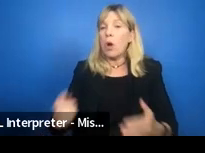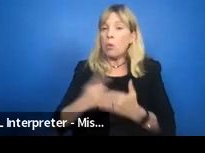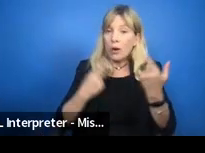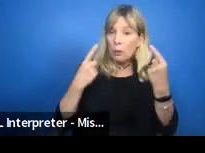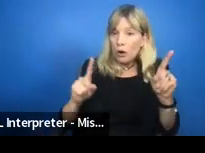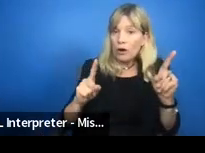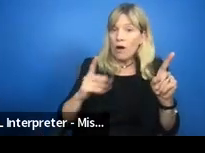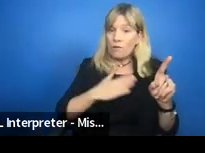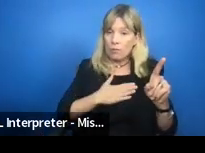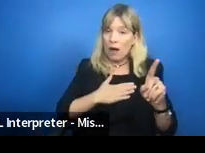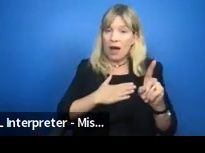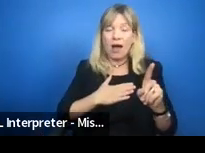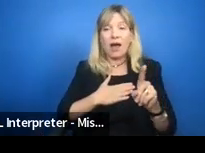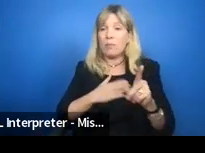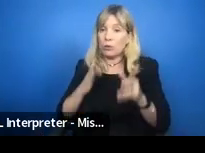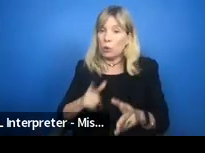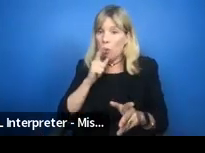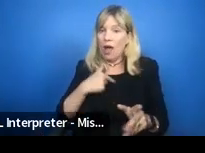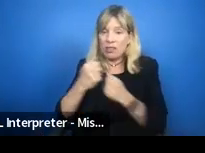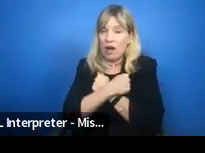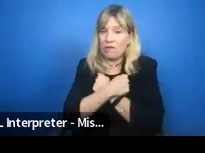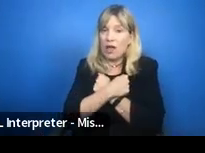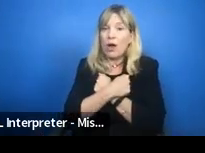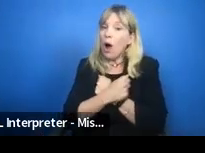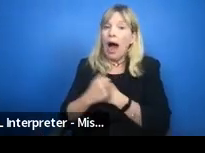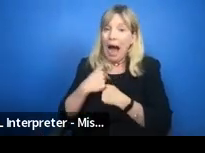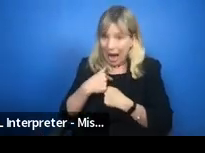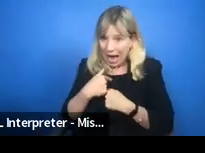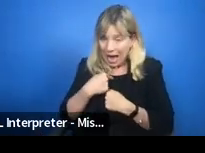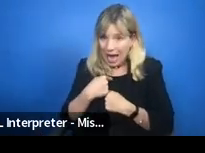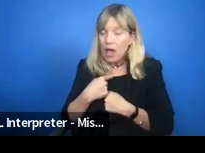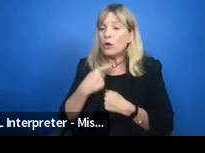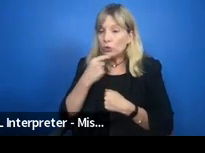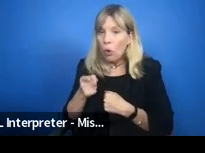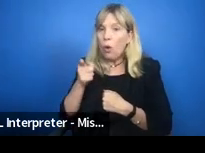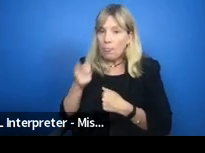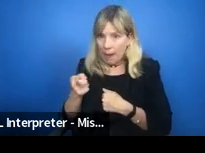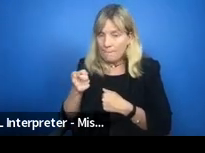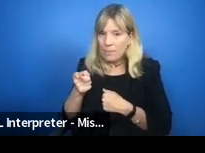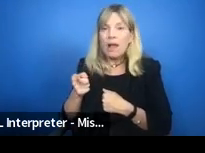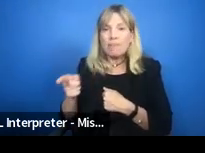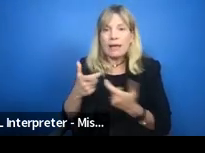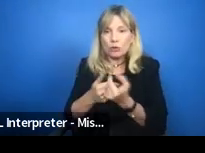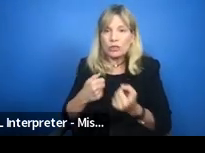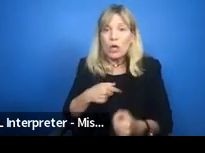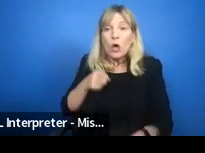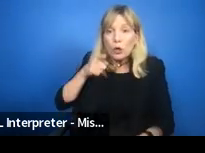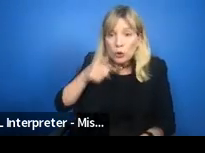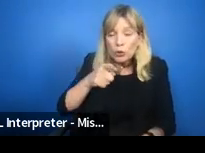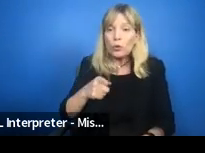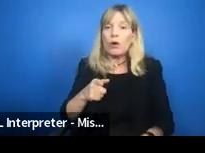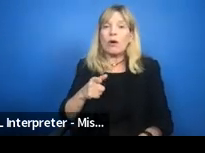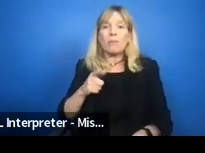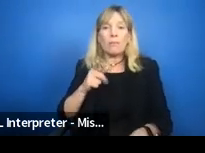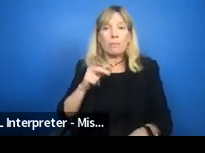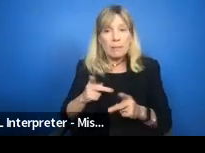for my loved one is that the message came from me, a person that they trusted. You all are the trusted messengers in your families and